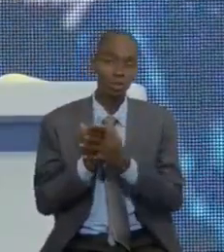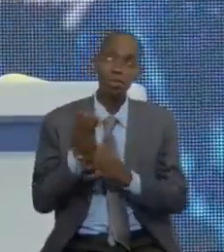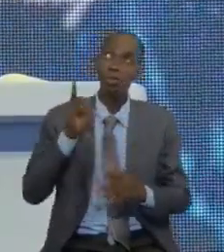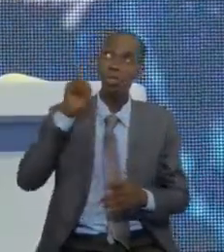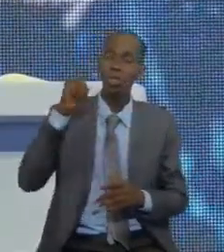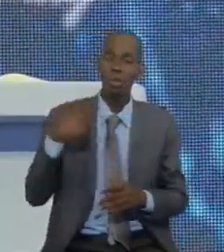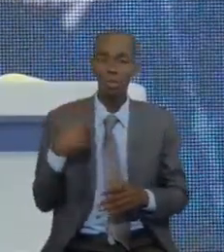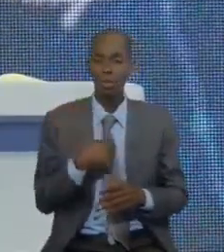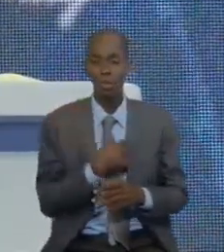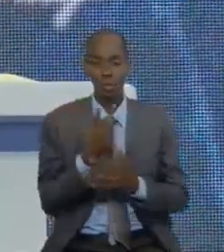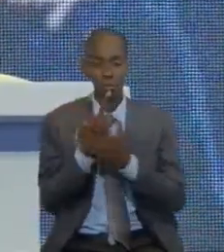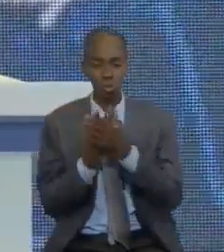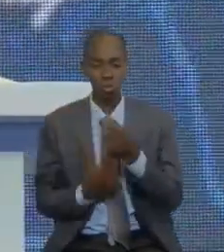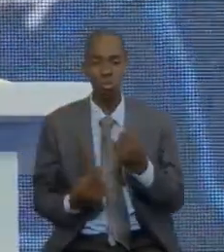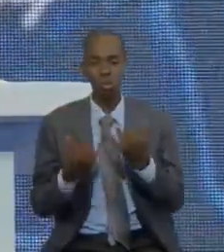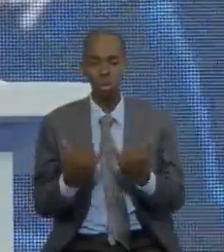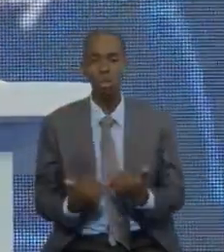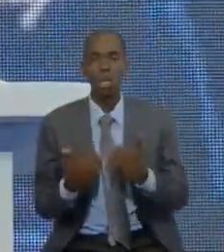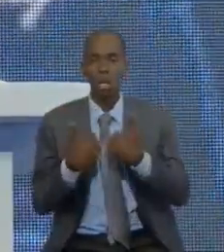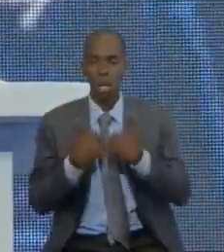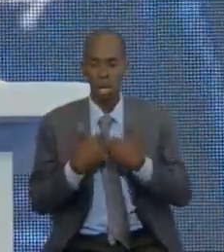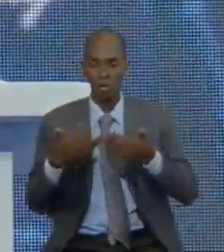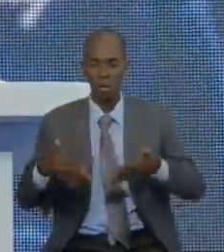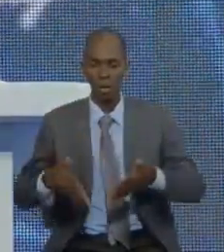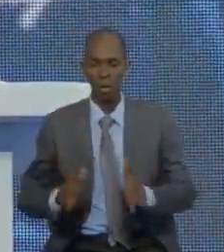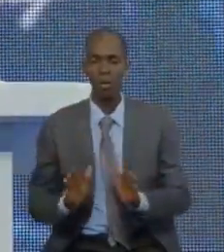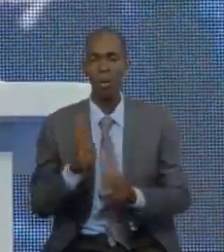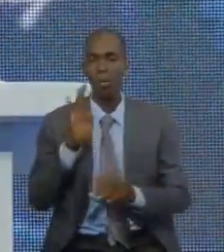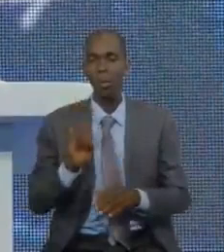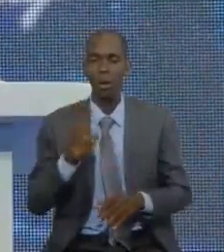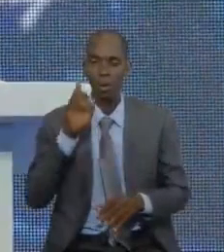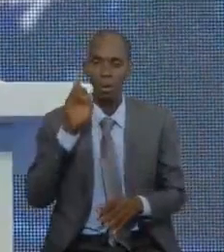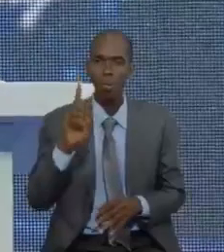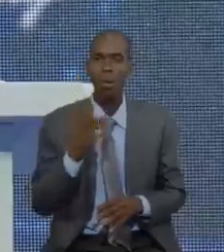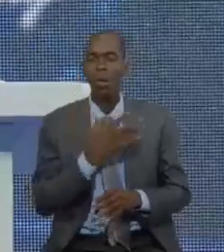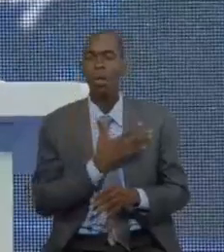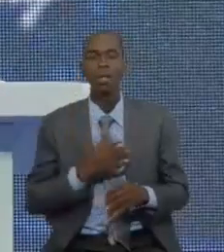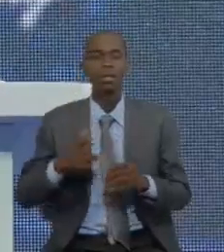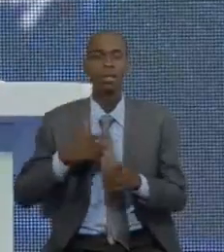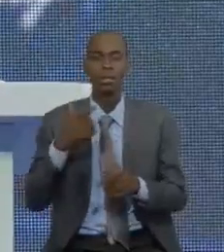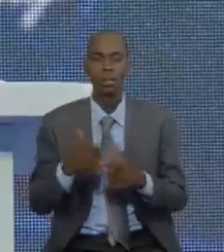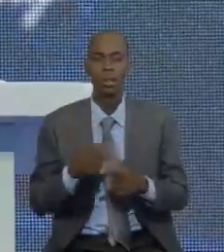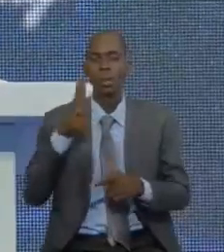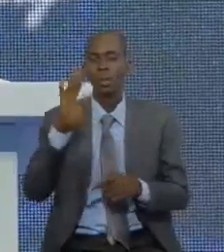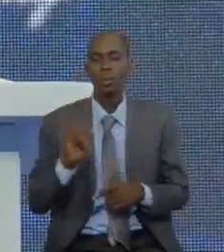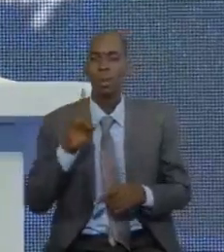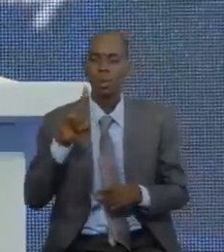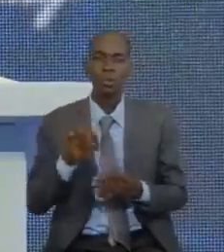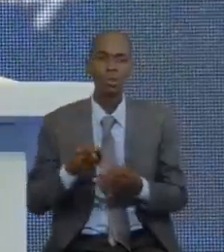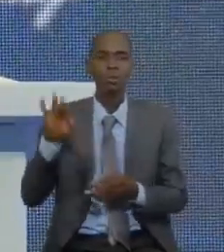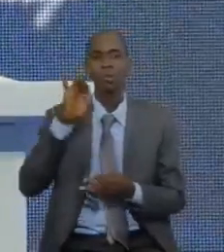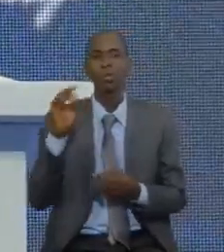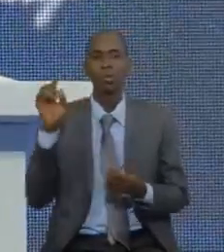both have access by one and then by one spirit unto